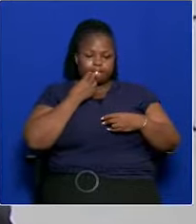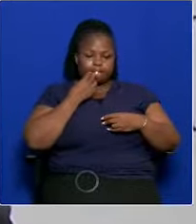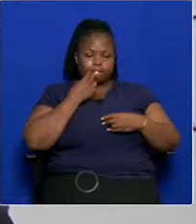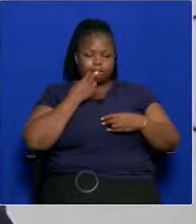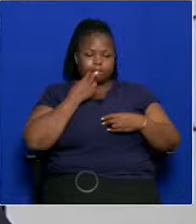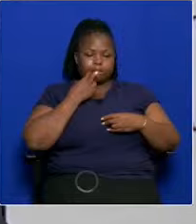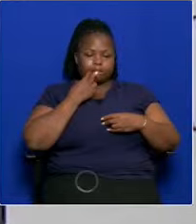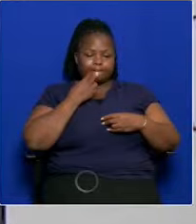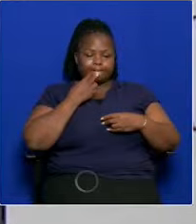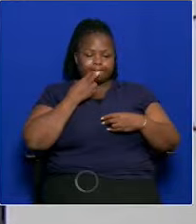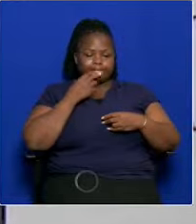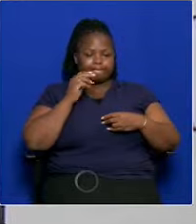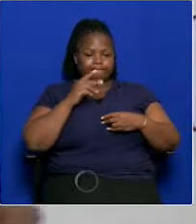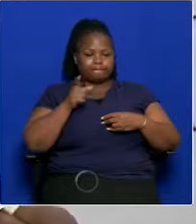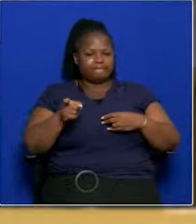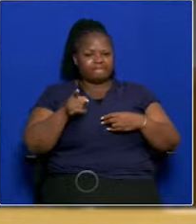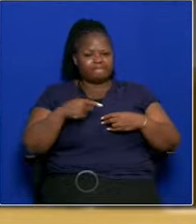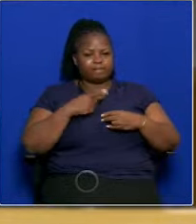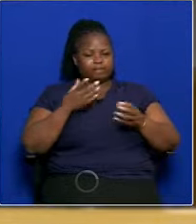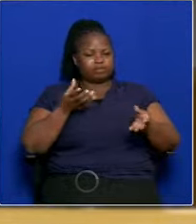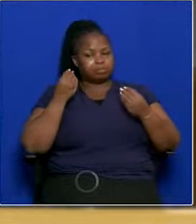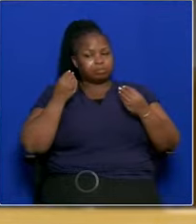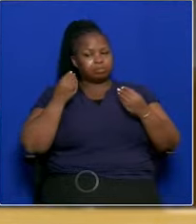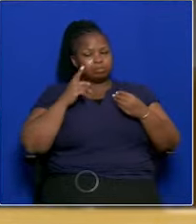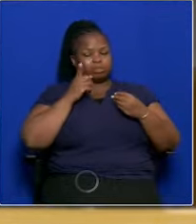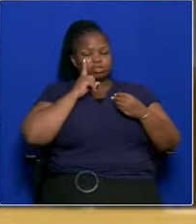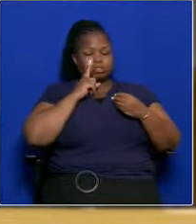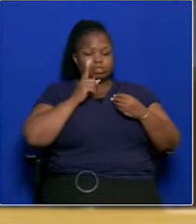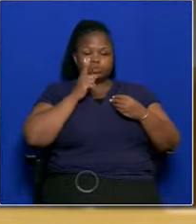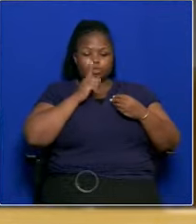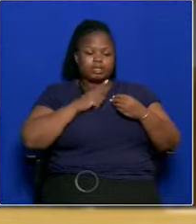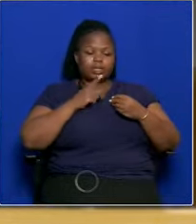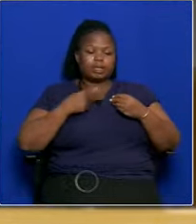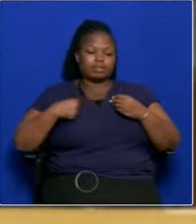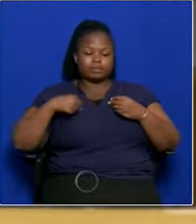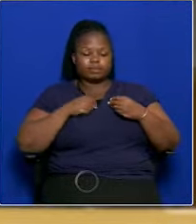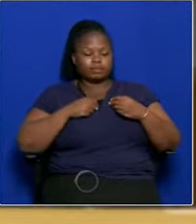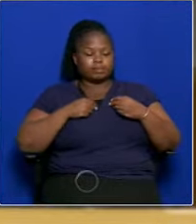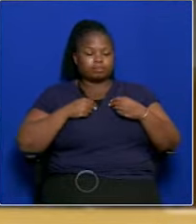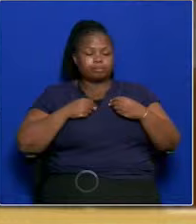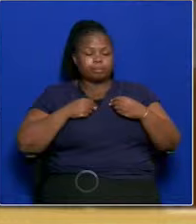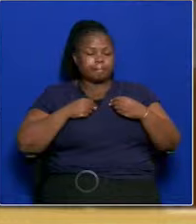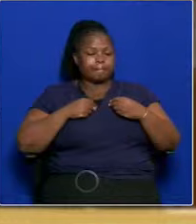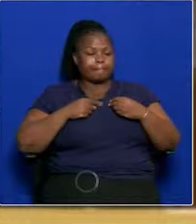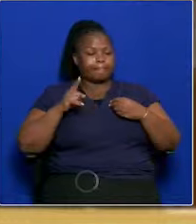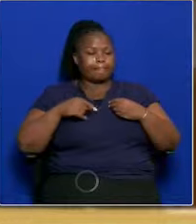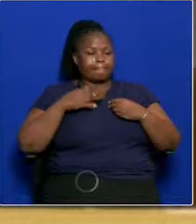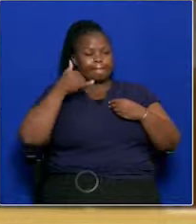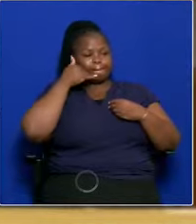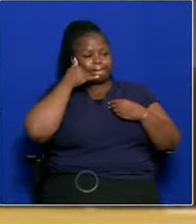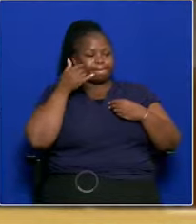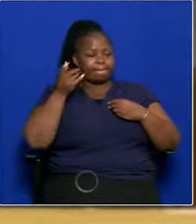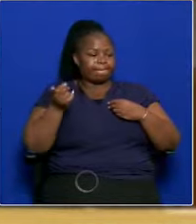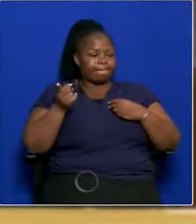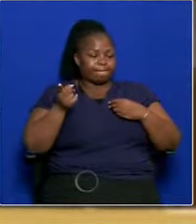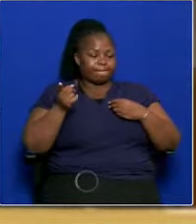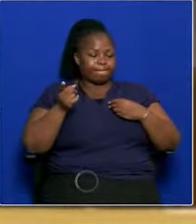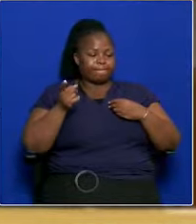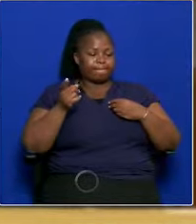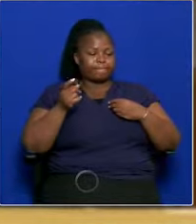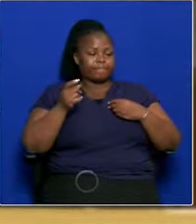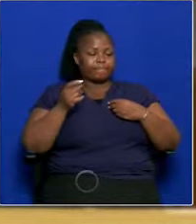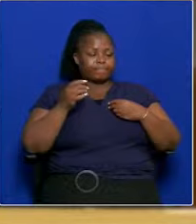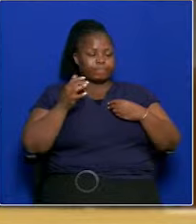picture is if it is relevant, but I'm looking at the calls. You have chat number 5. It's a